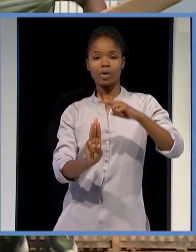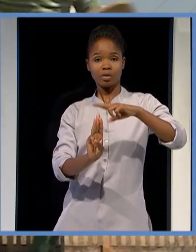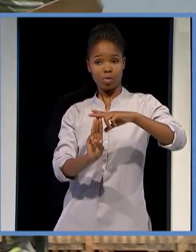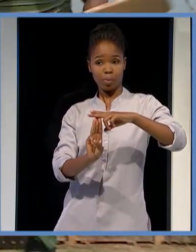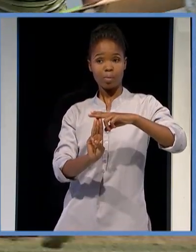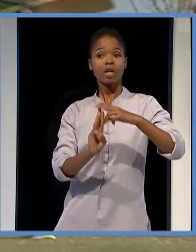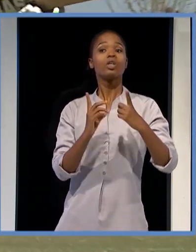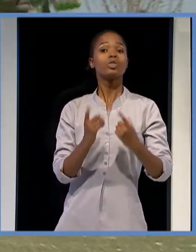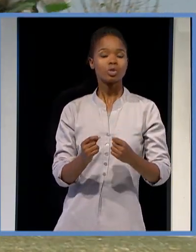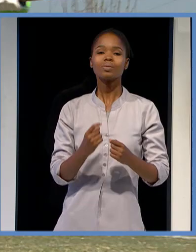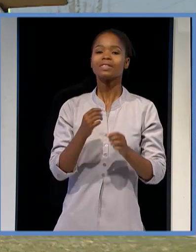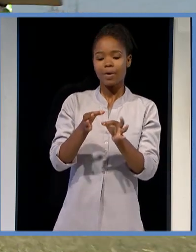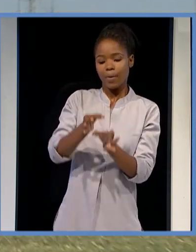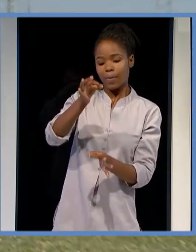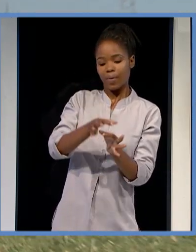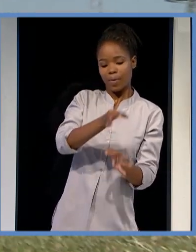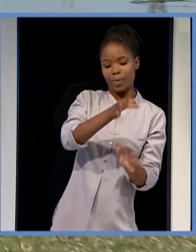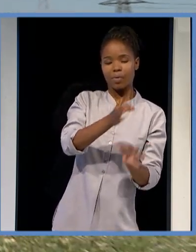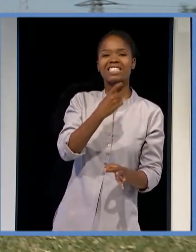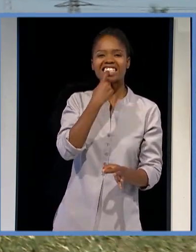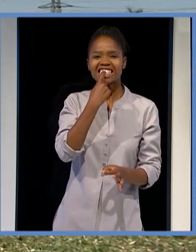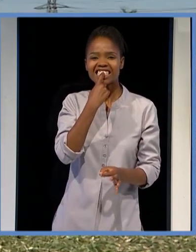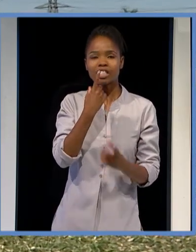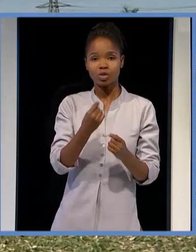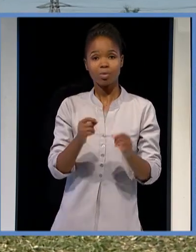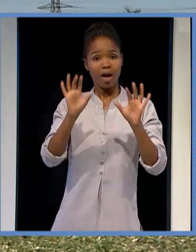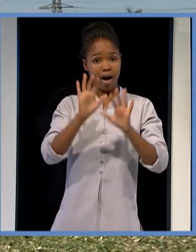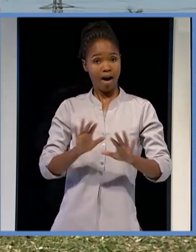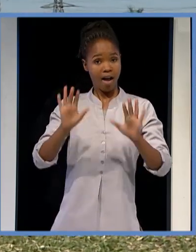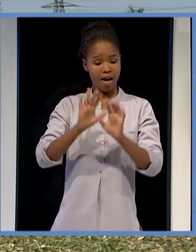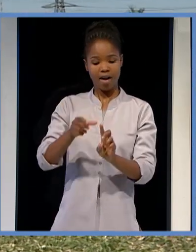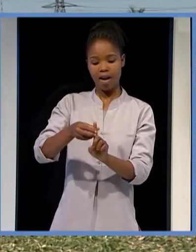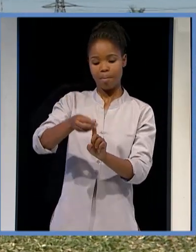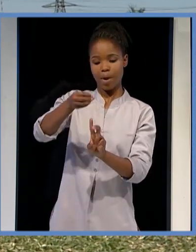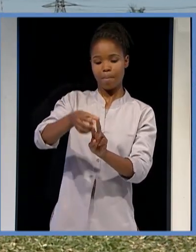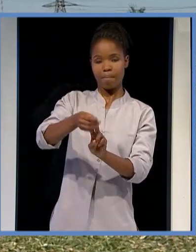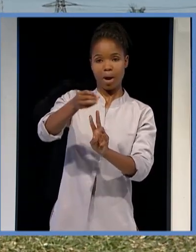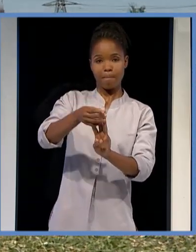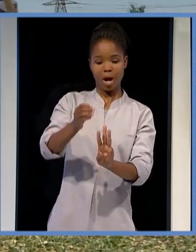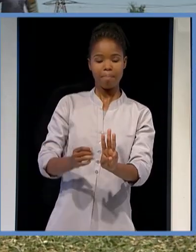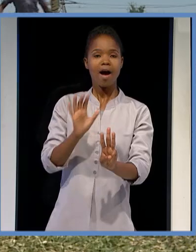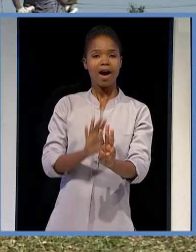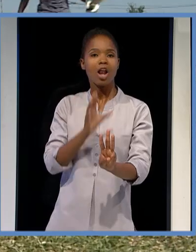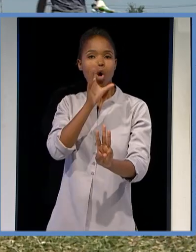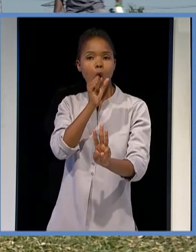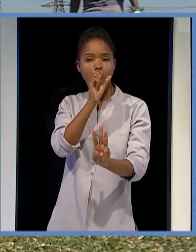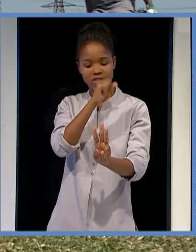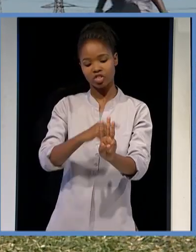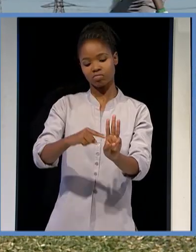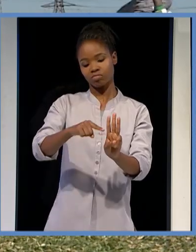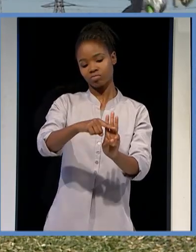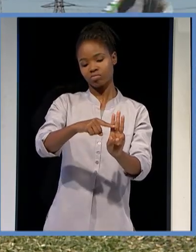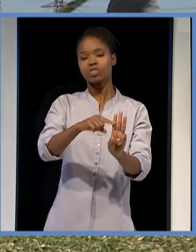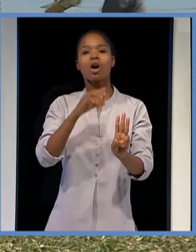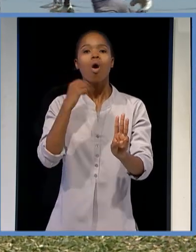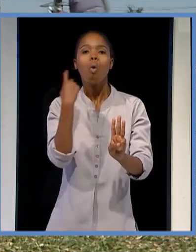material that we do use is steel. Just with the coloration, it's very, as you may have seen, is very neon orange with a little bit of white. So